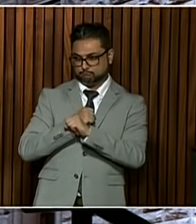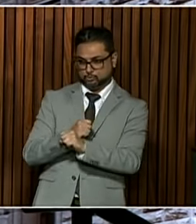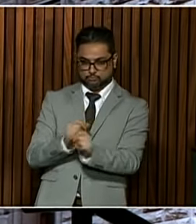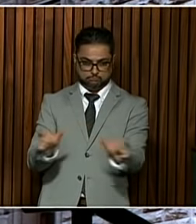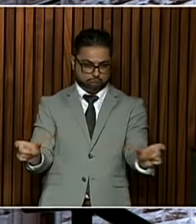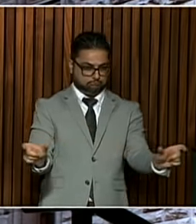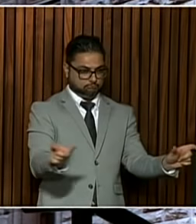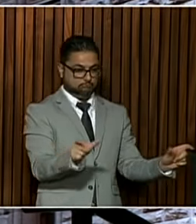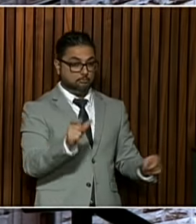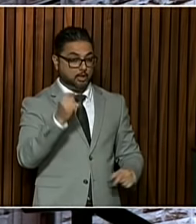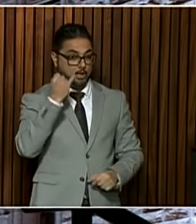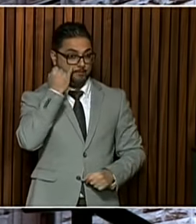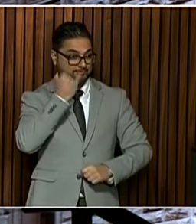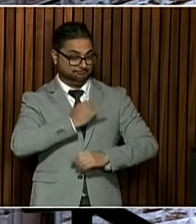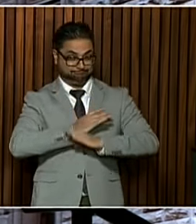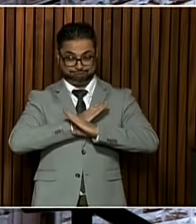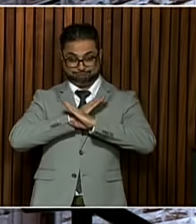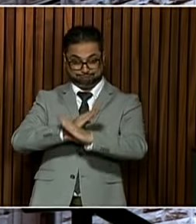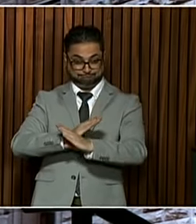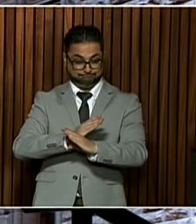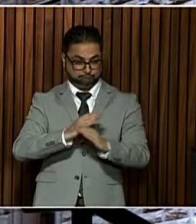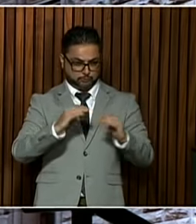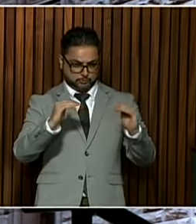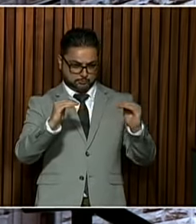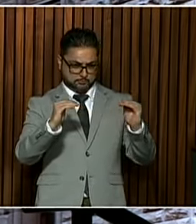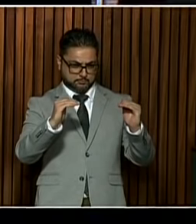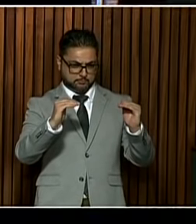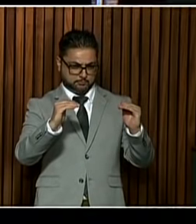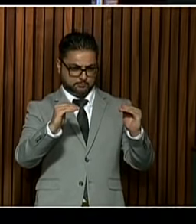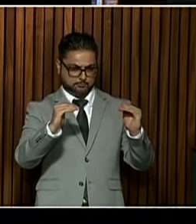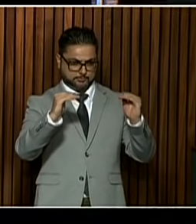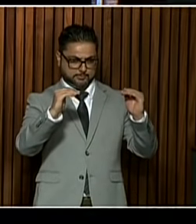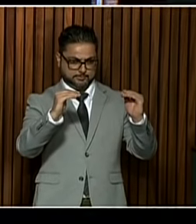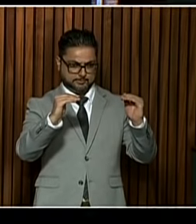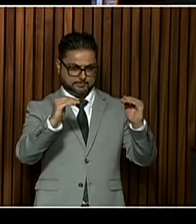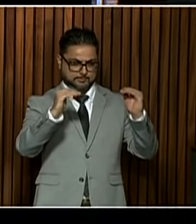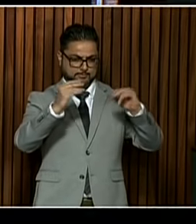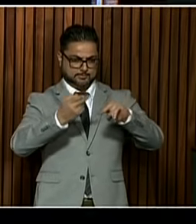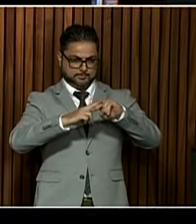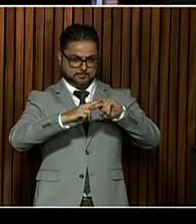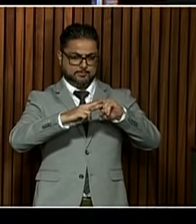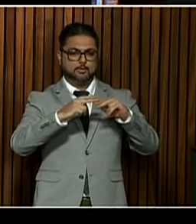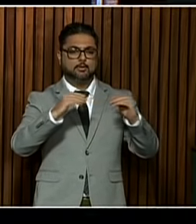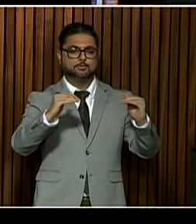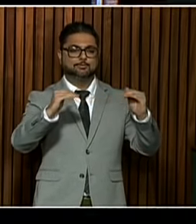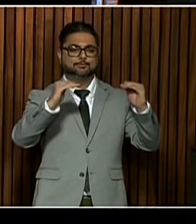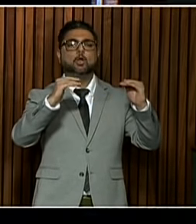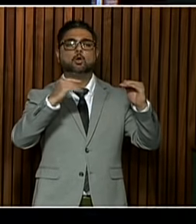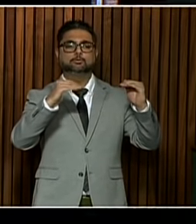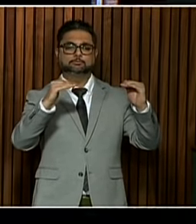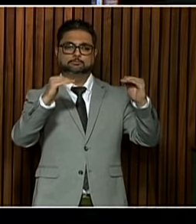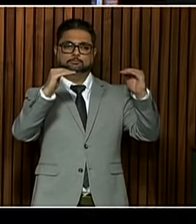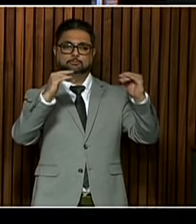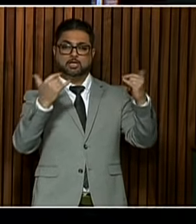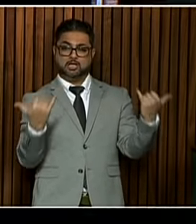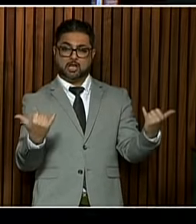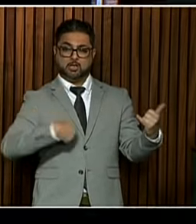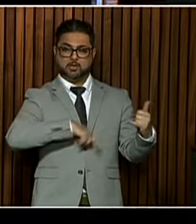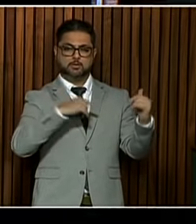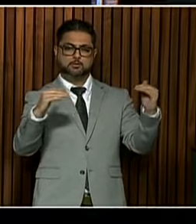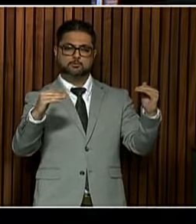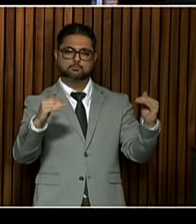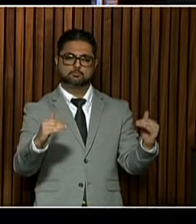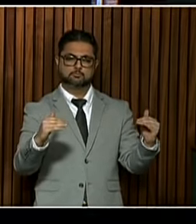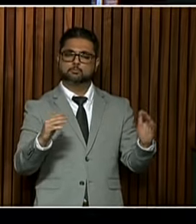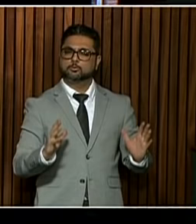should look at other things we're trying to do, and that's what we're really trying to drive at this time. Next question. Your next question comes from David Haynes with